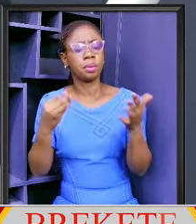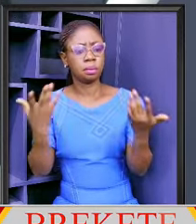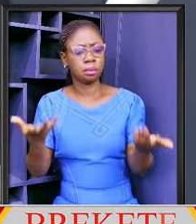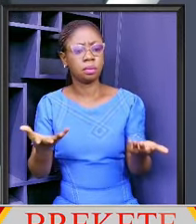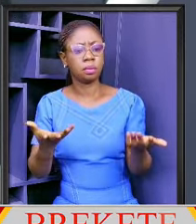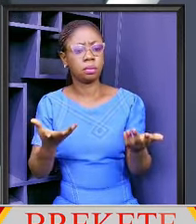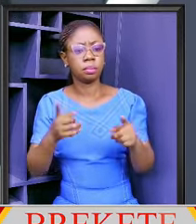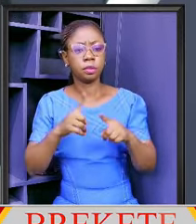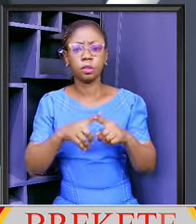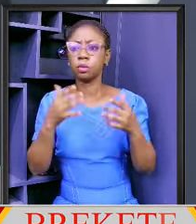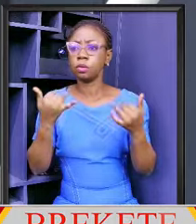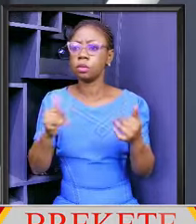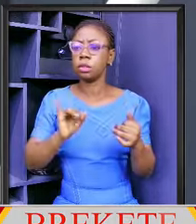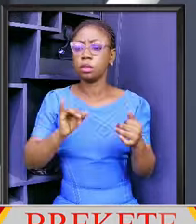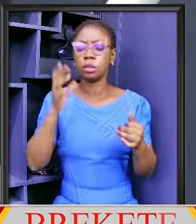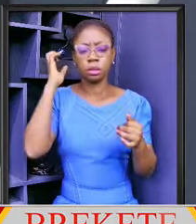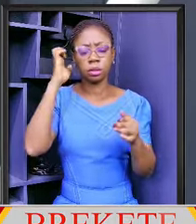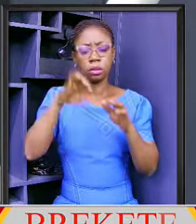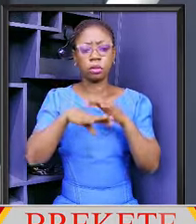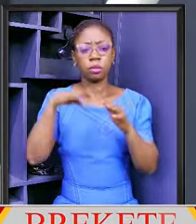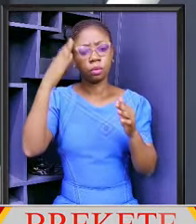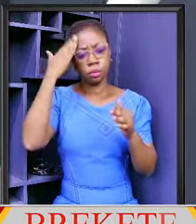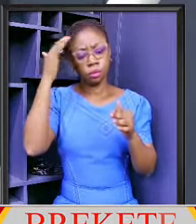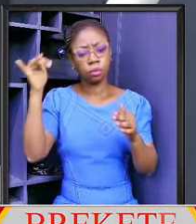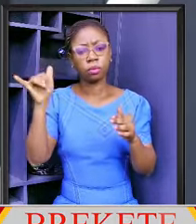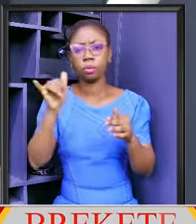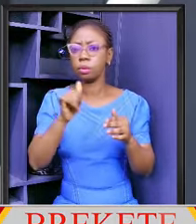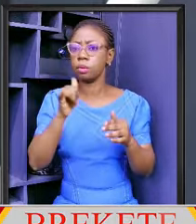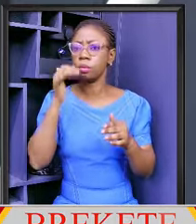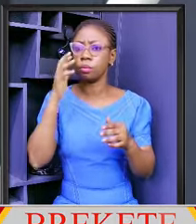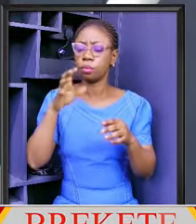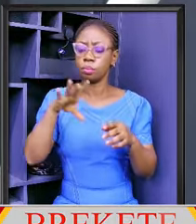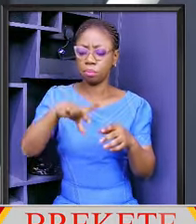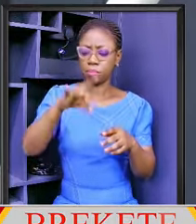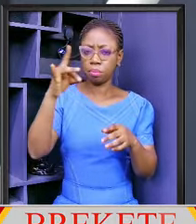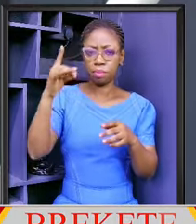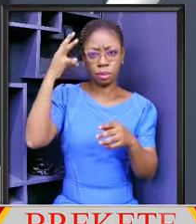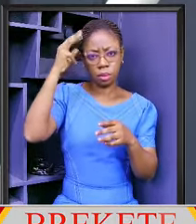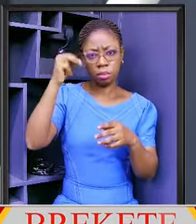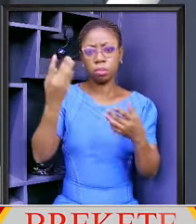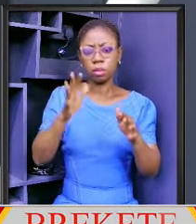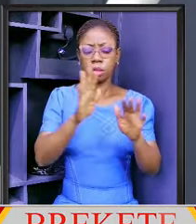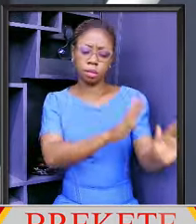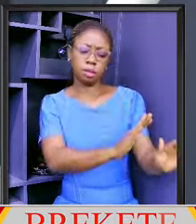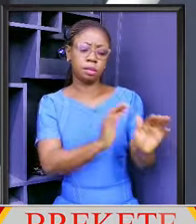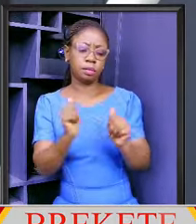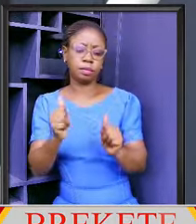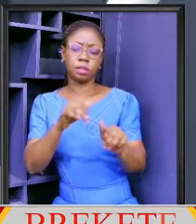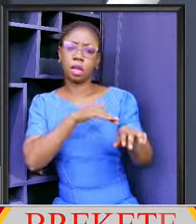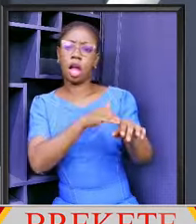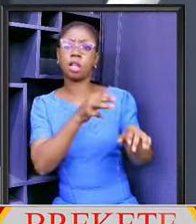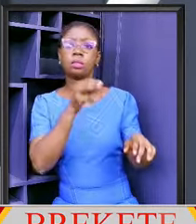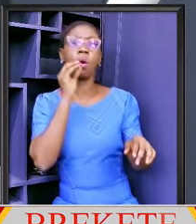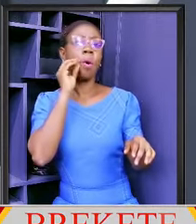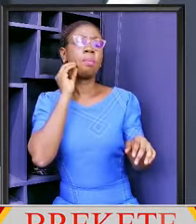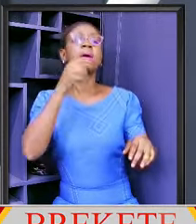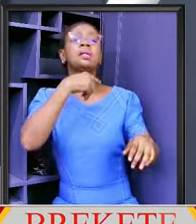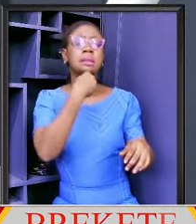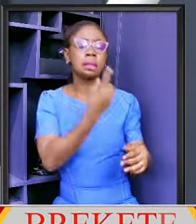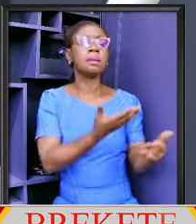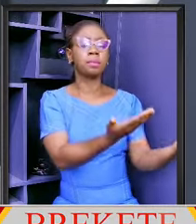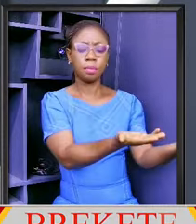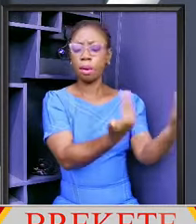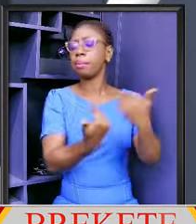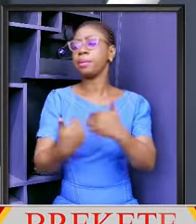say they go pick him. So he leave him for house. I say, he make he carry and come. If he come, may they allow